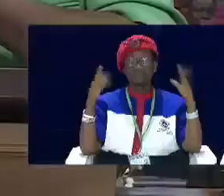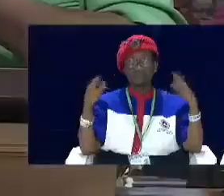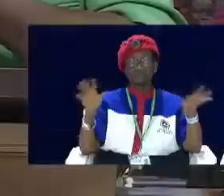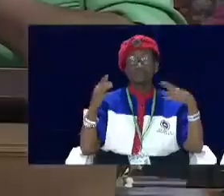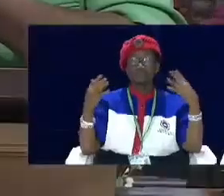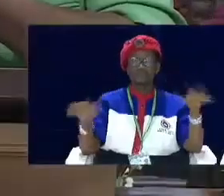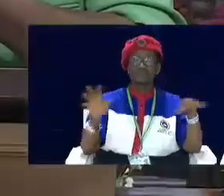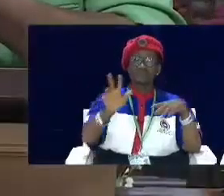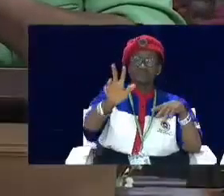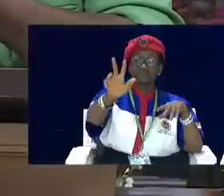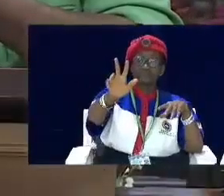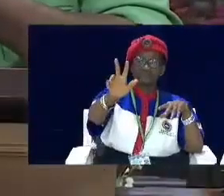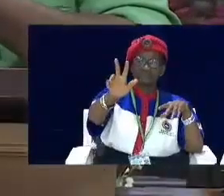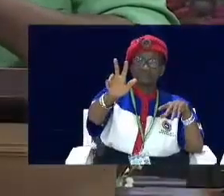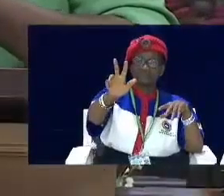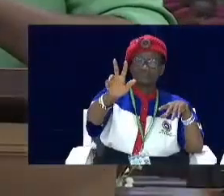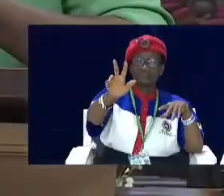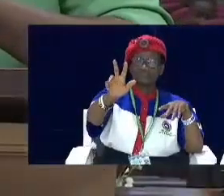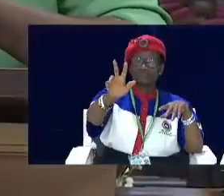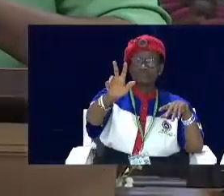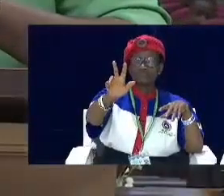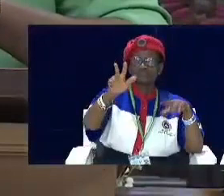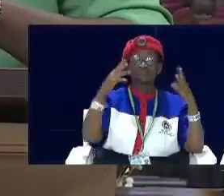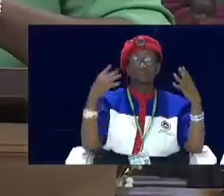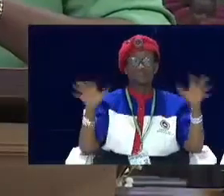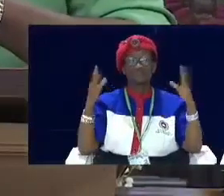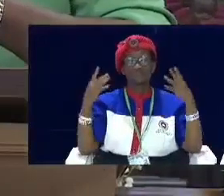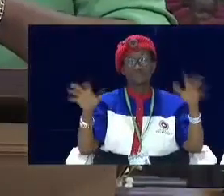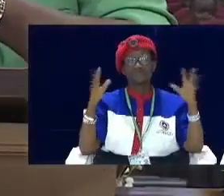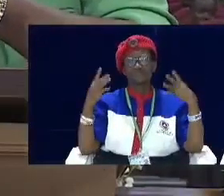Three. Eta.